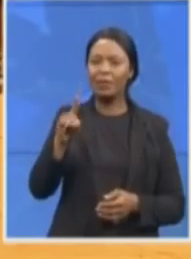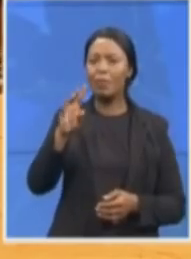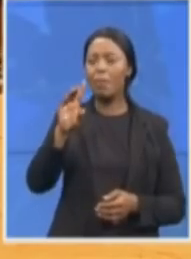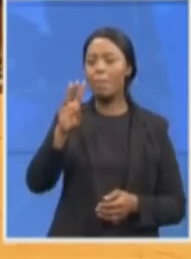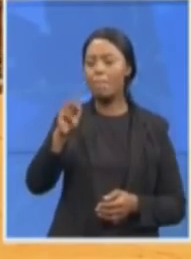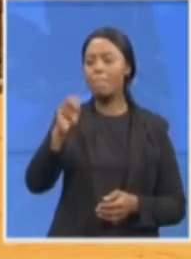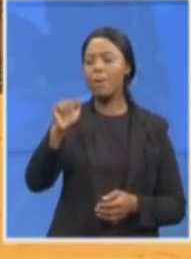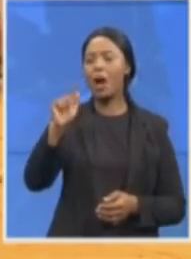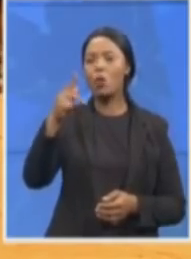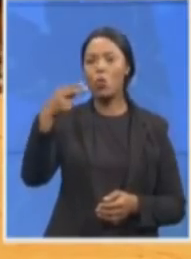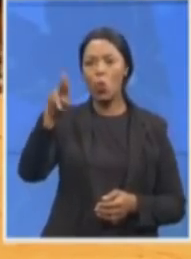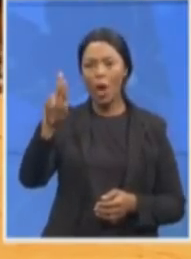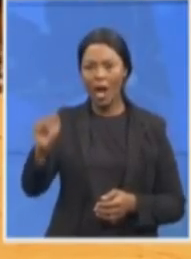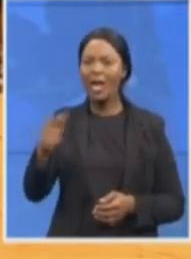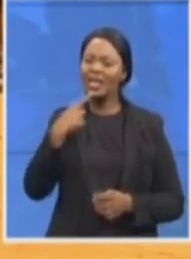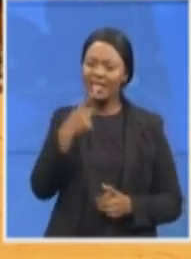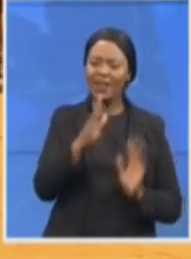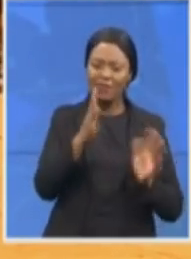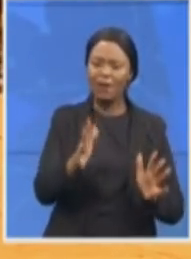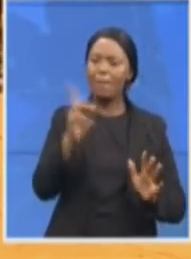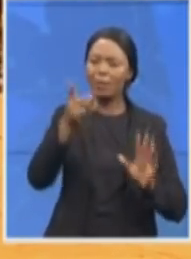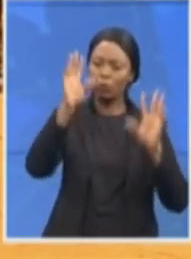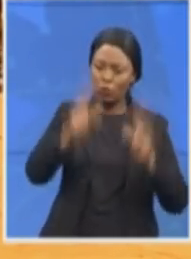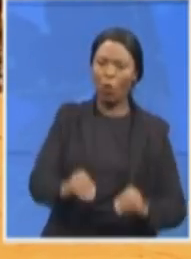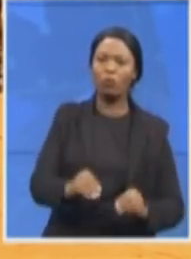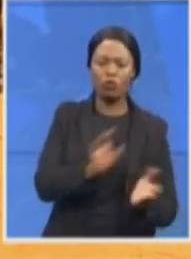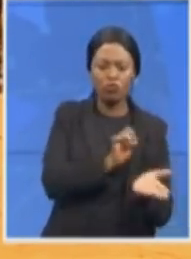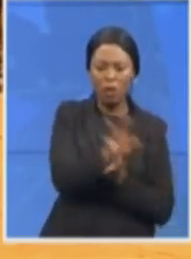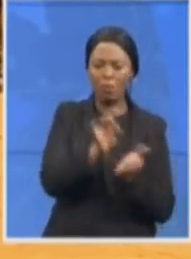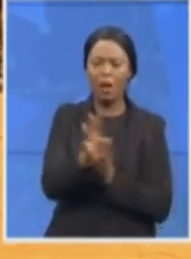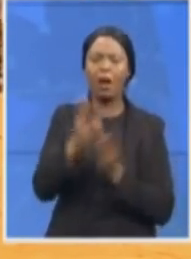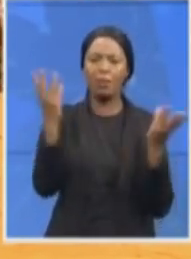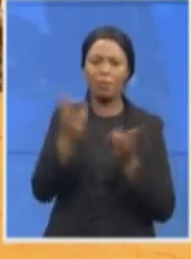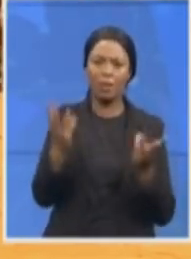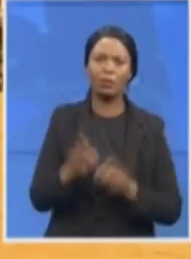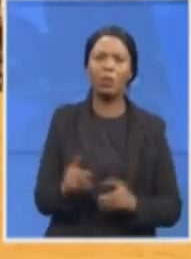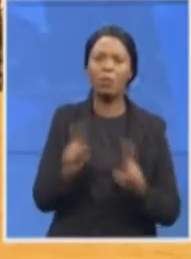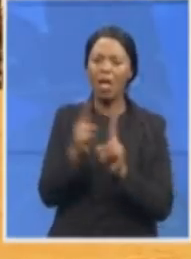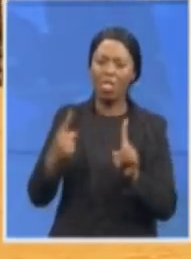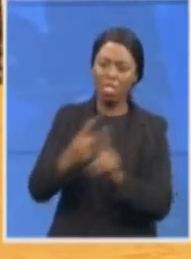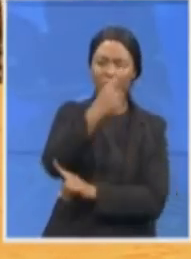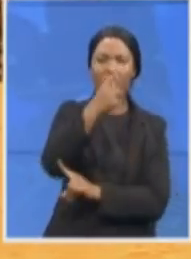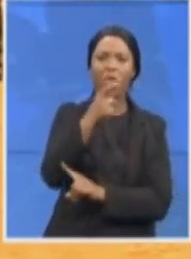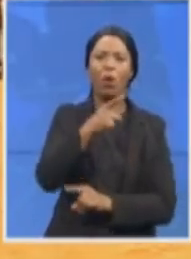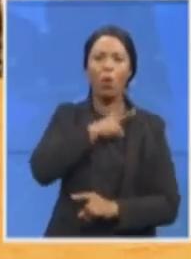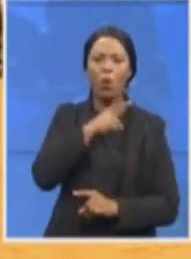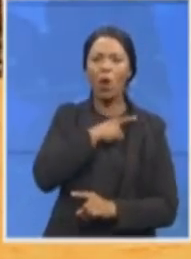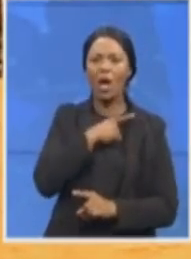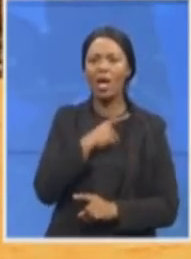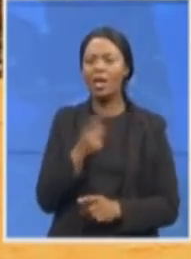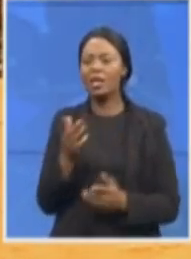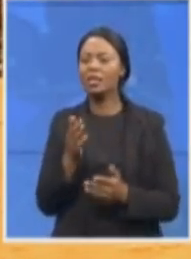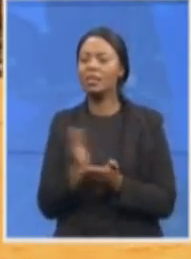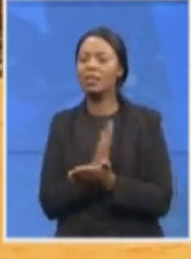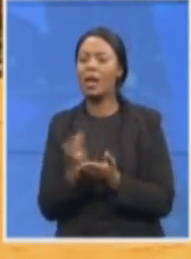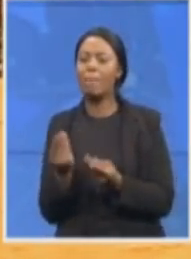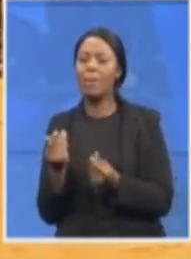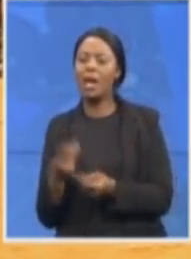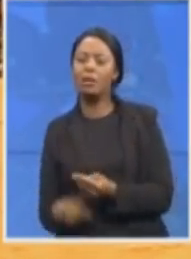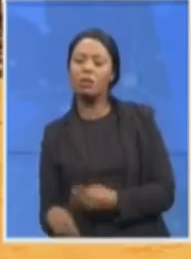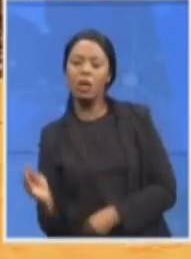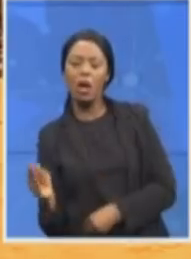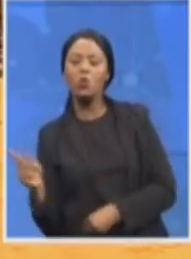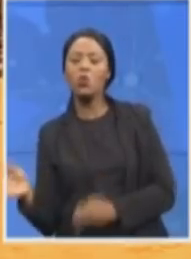to come here. Why? Because those people, they're giving them a bribe there at Slochile. Okay. They give them the envelope. Even today. Right. So before we start with the